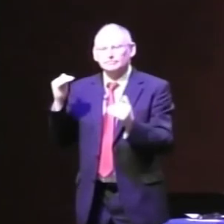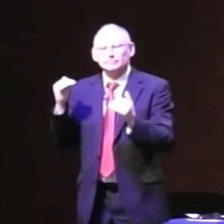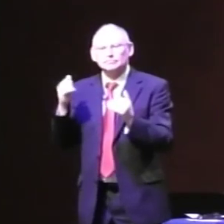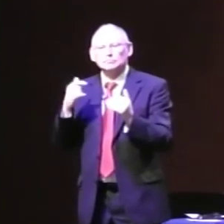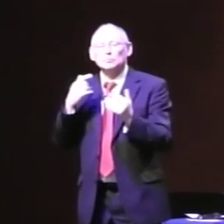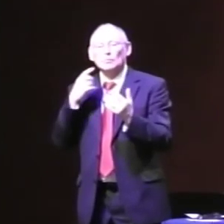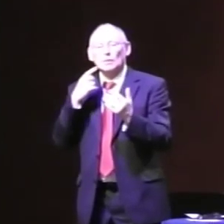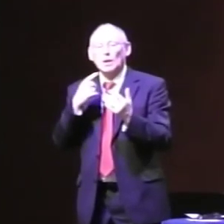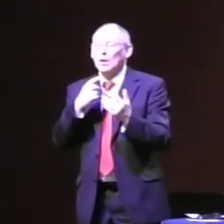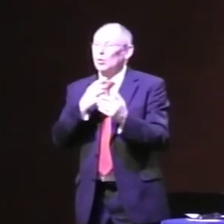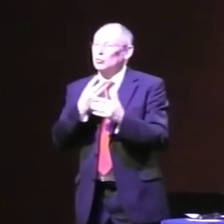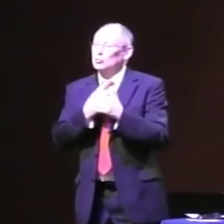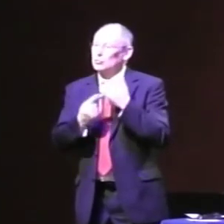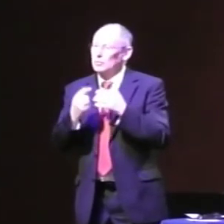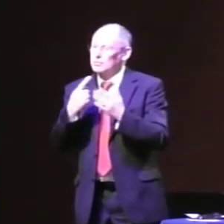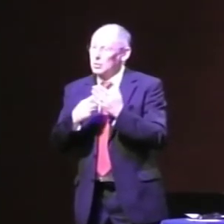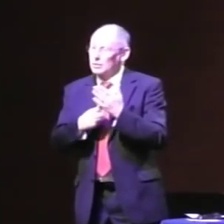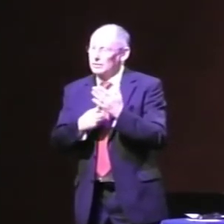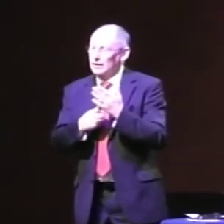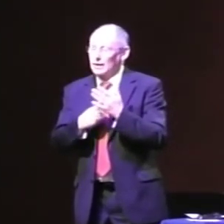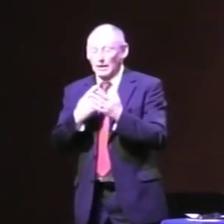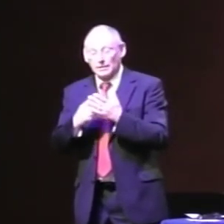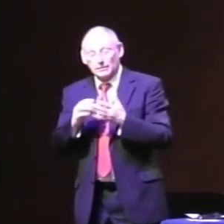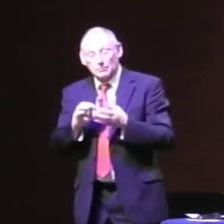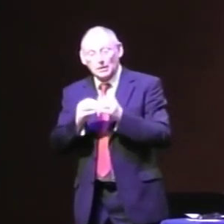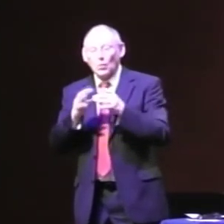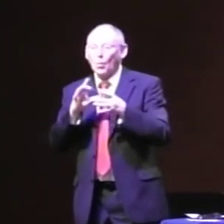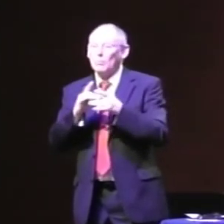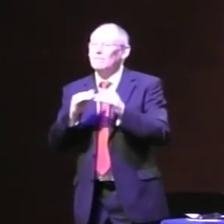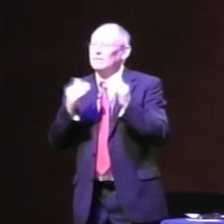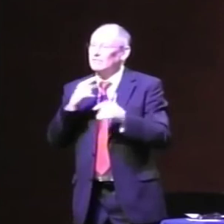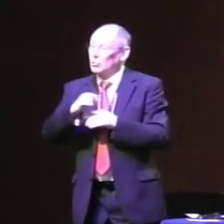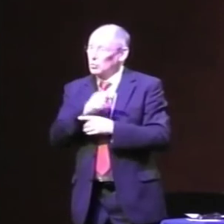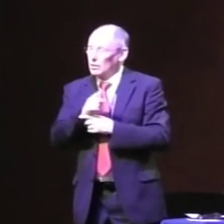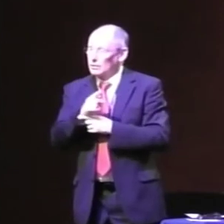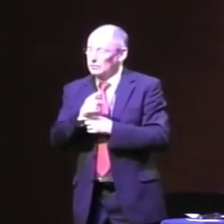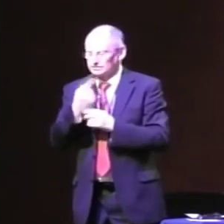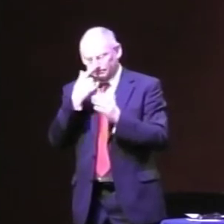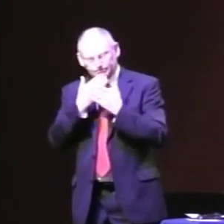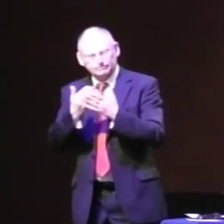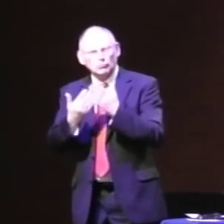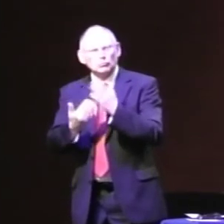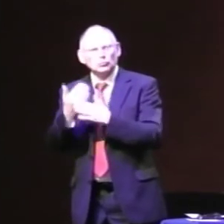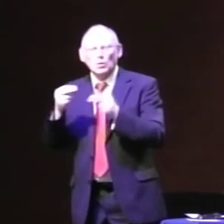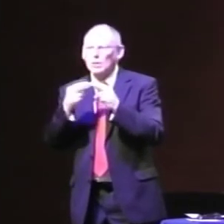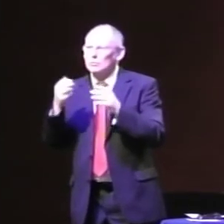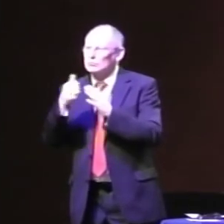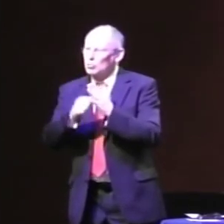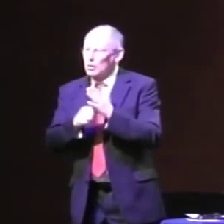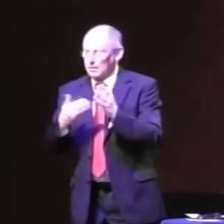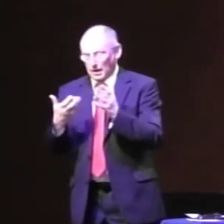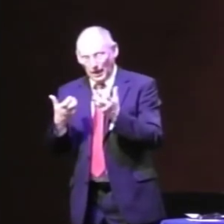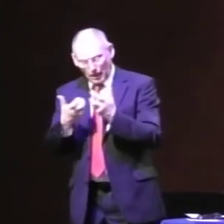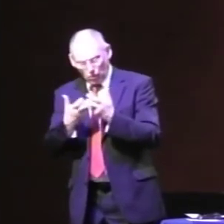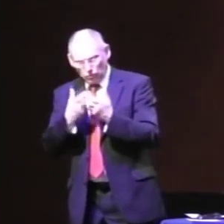policy, a paper making homes fairer for Scotland, outlined a new housing programme that we showed how this